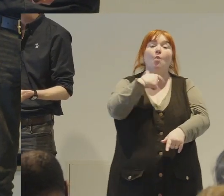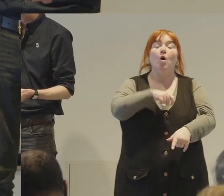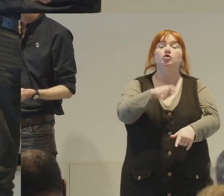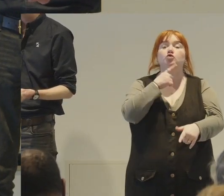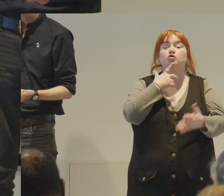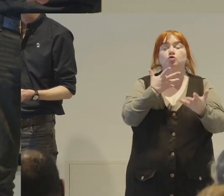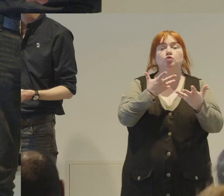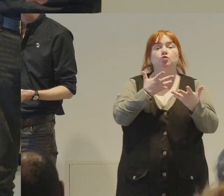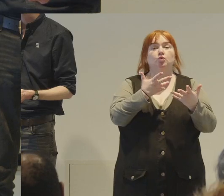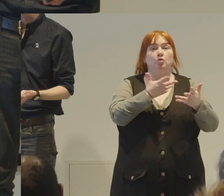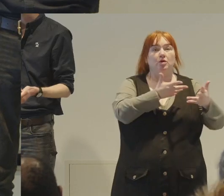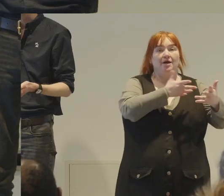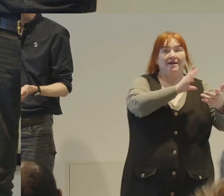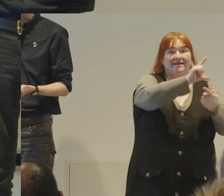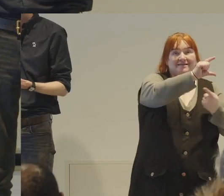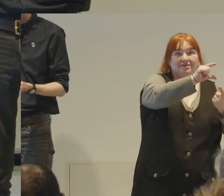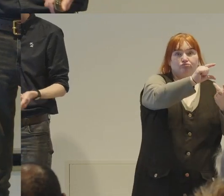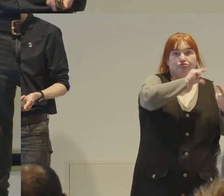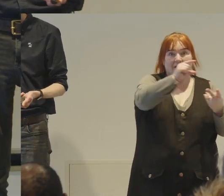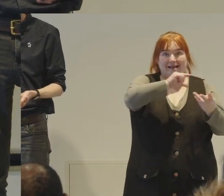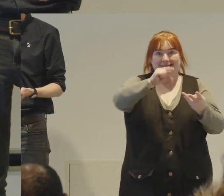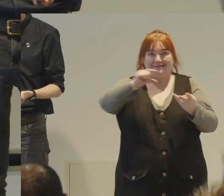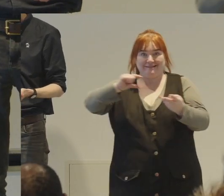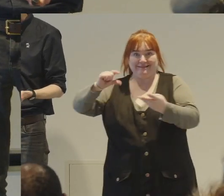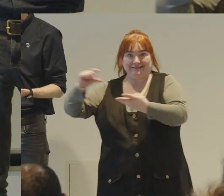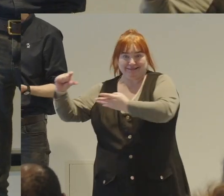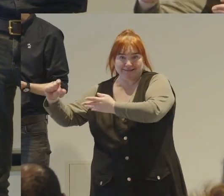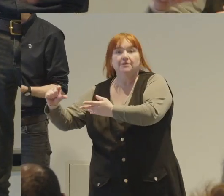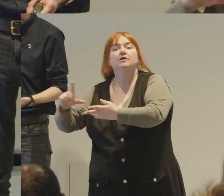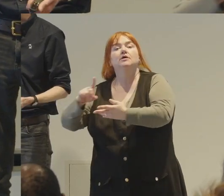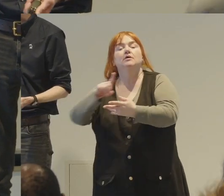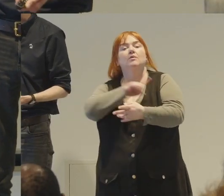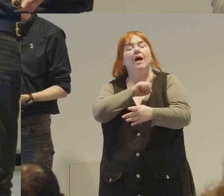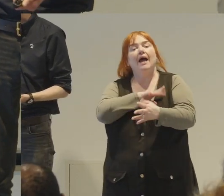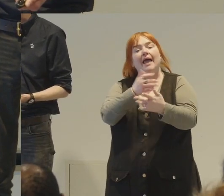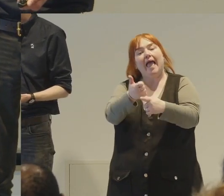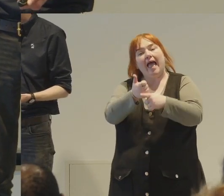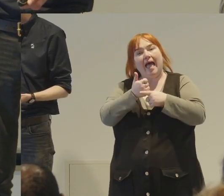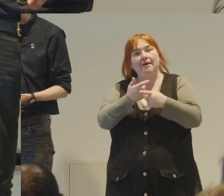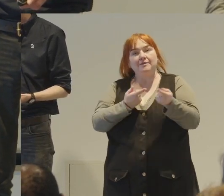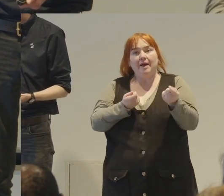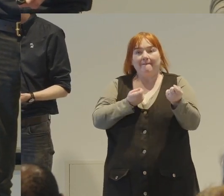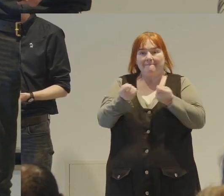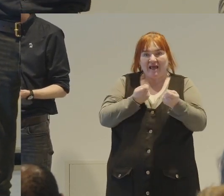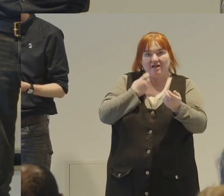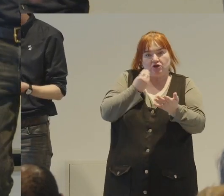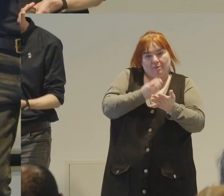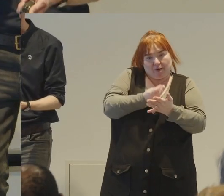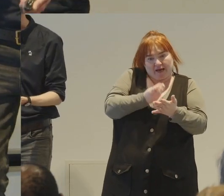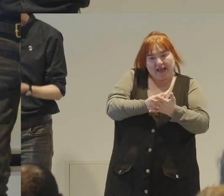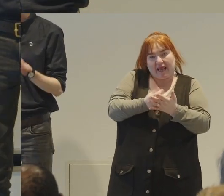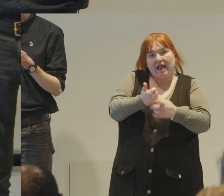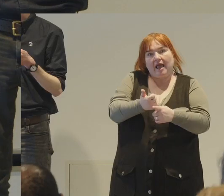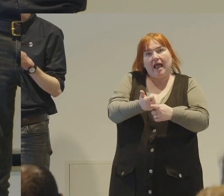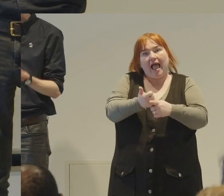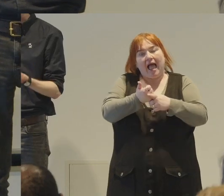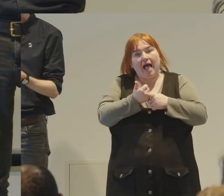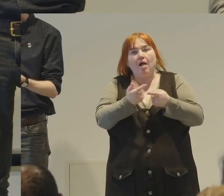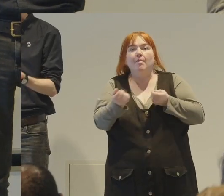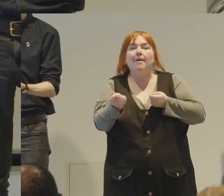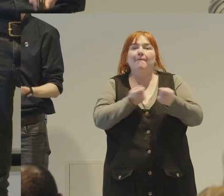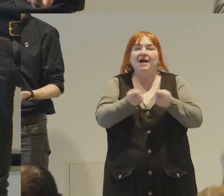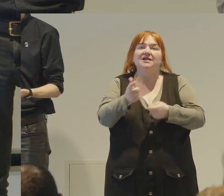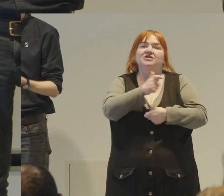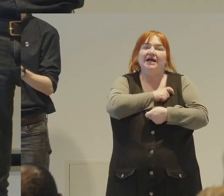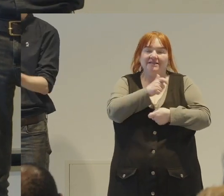this money. And, the advisors are humans and they do understand usually. So no hard and fast rules. Do